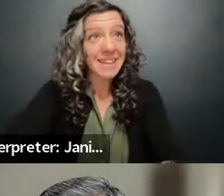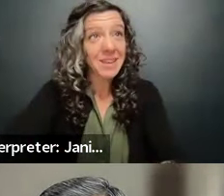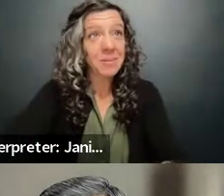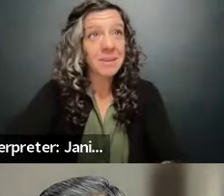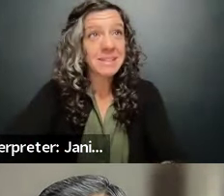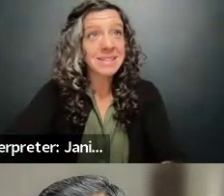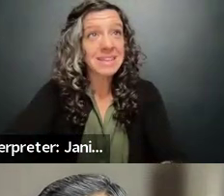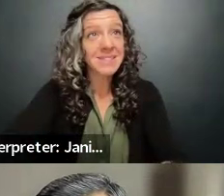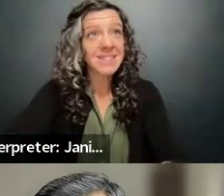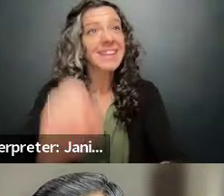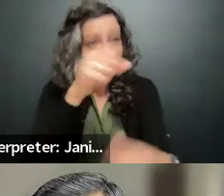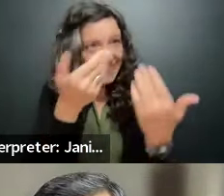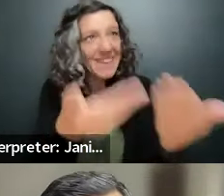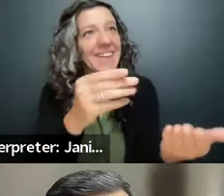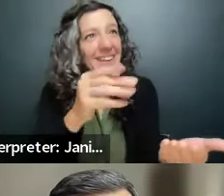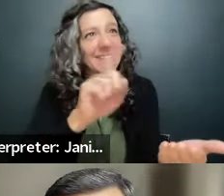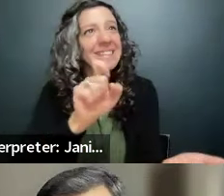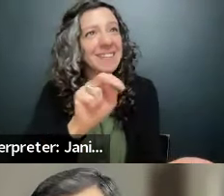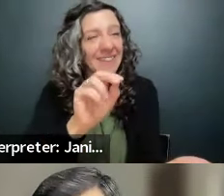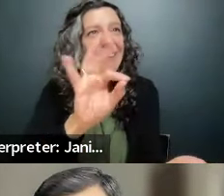Me? You want me to say something?